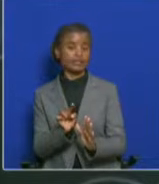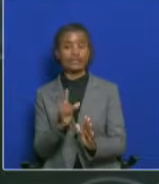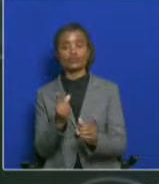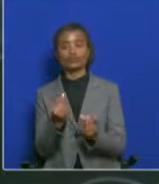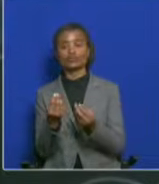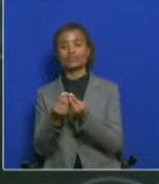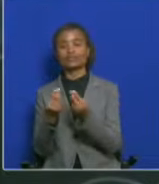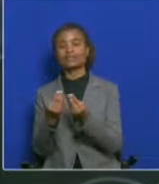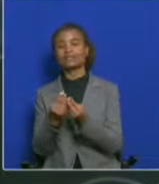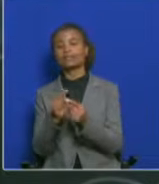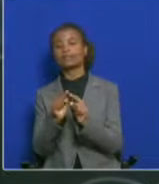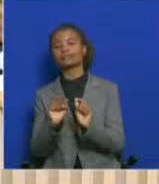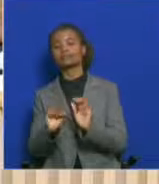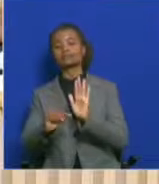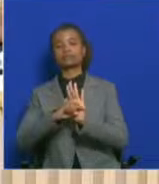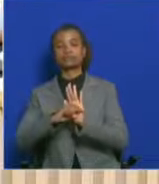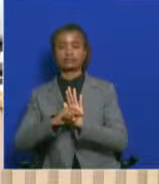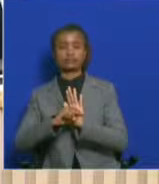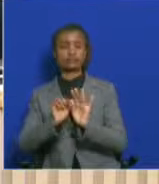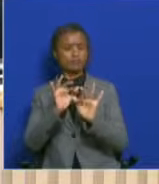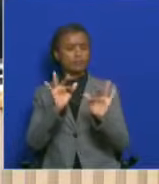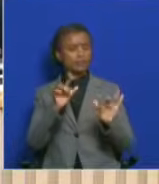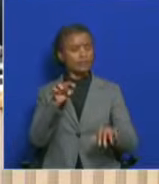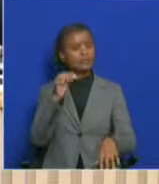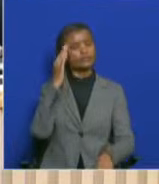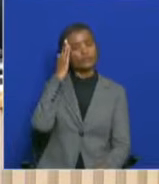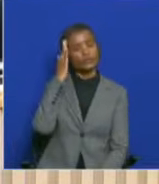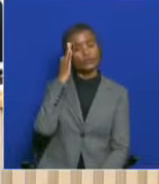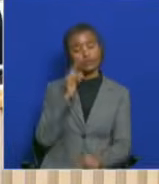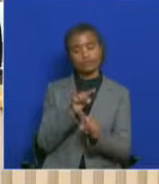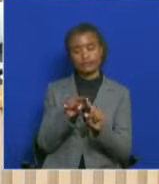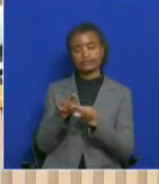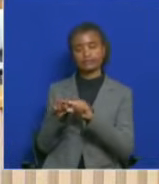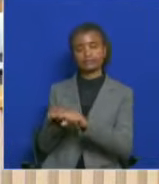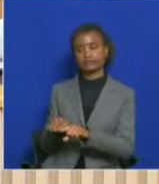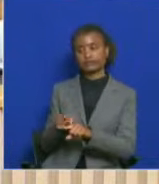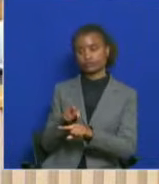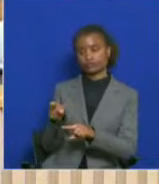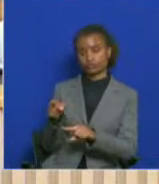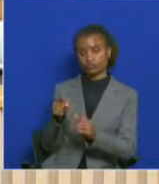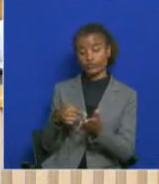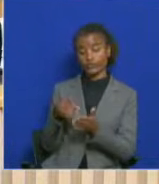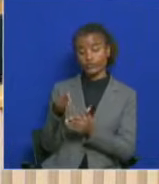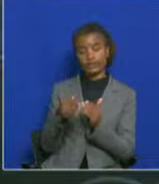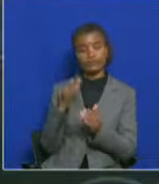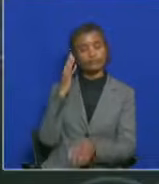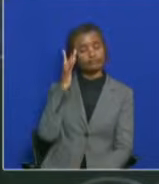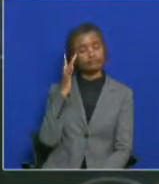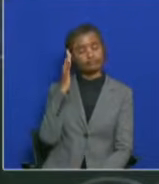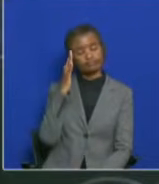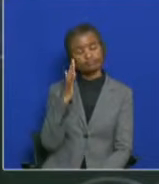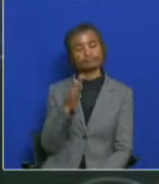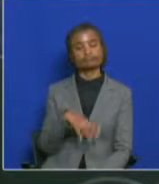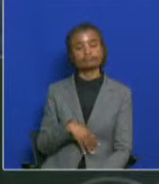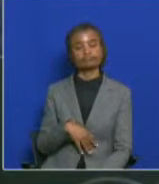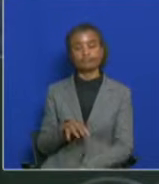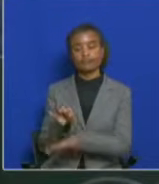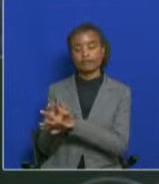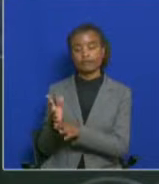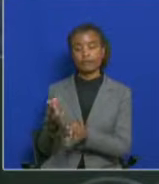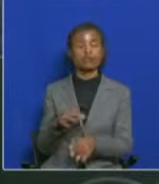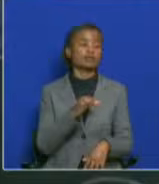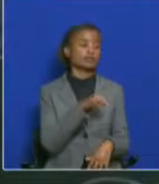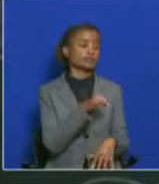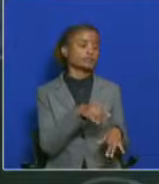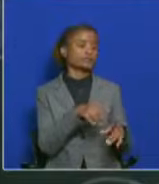But I still leave it to you to mull over the weekend. I take your advice, Chair. And Thank you. I'll make note of it. Thank you. Thank